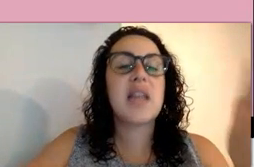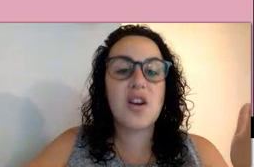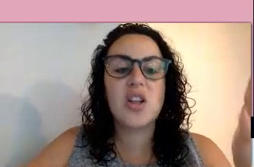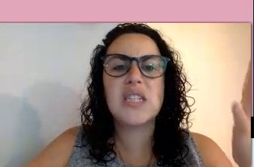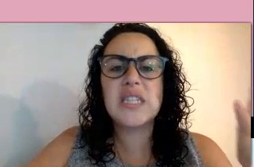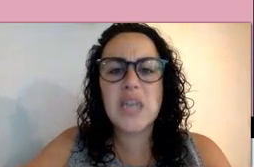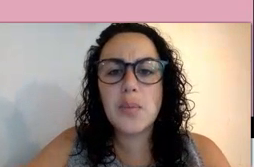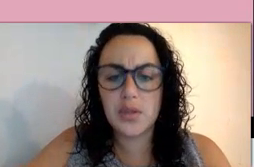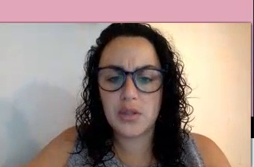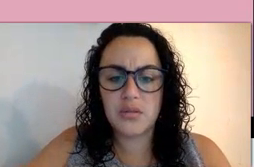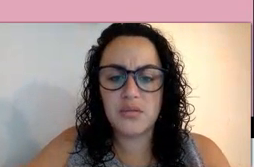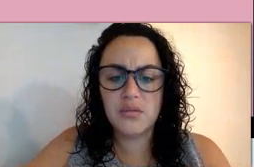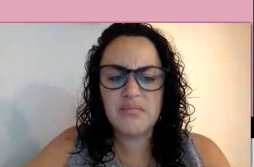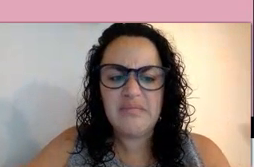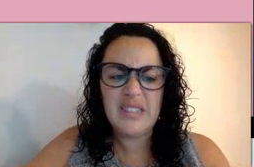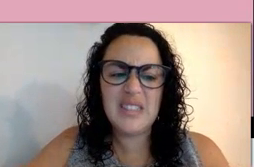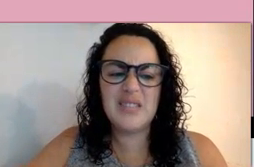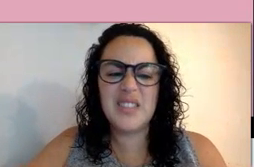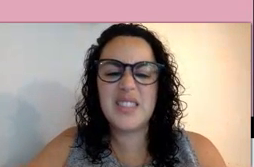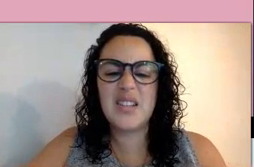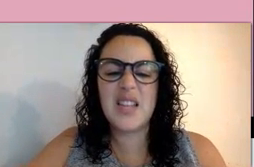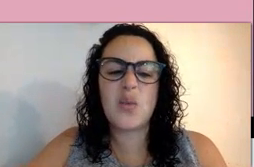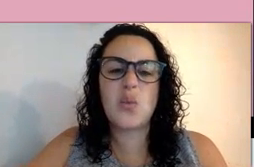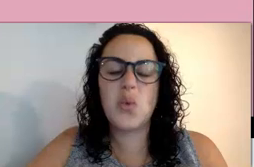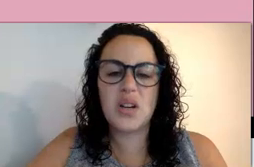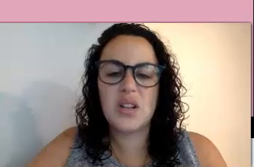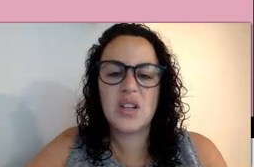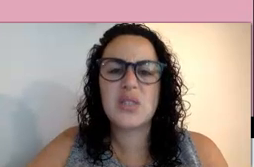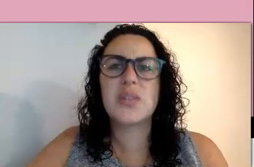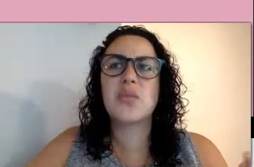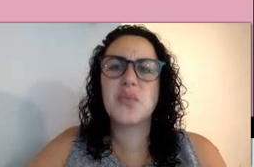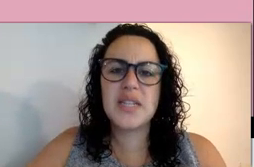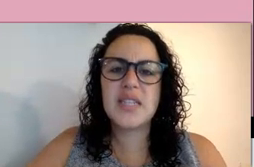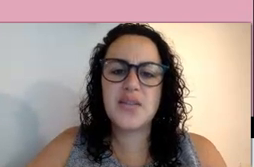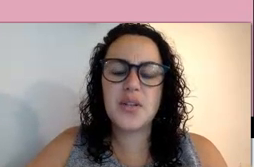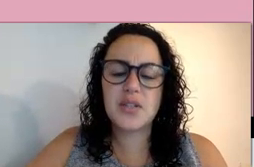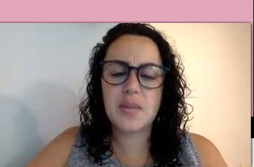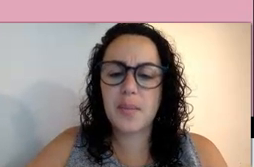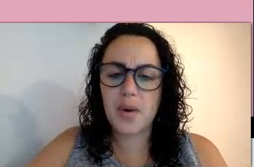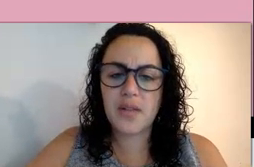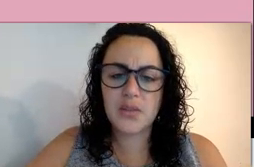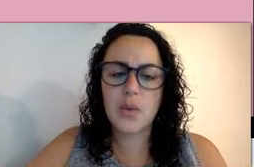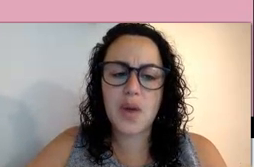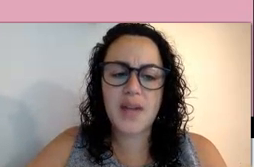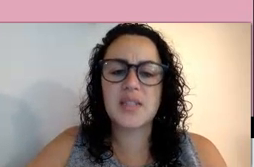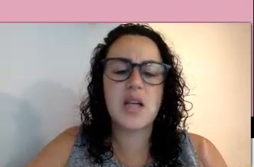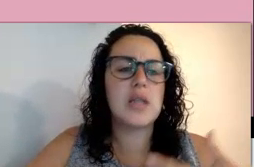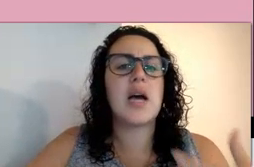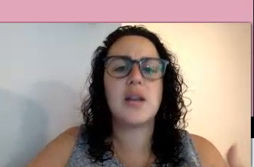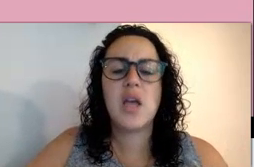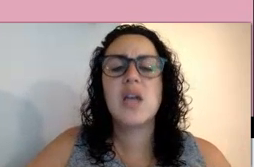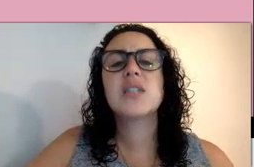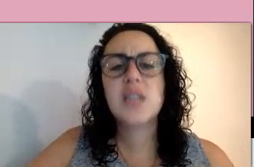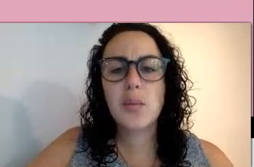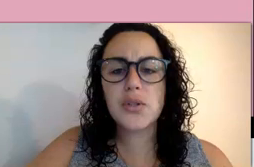say the letter W, that doesn't really sound like W. So it's a really tough one to remember. That's why we'll practice a